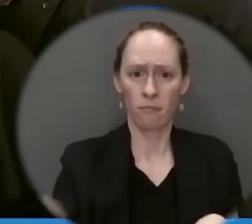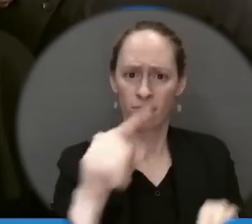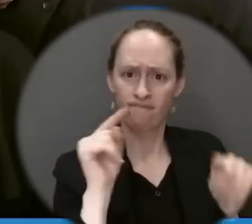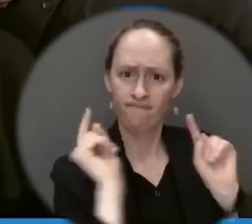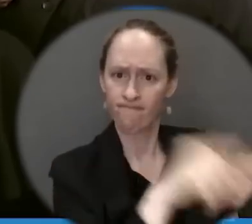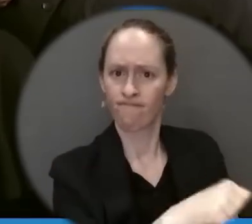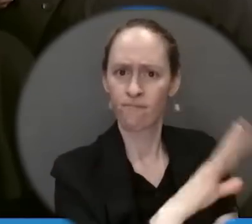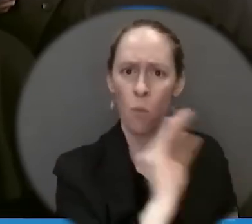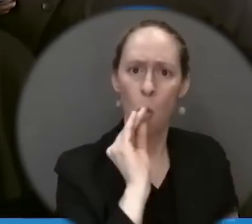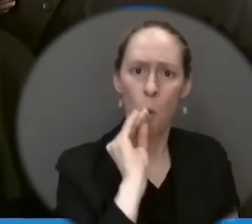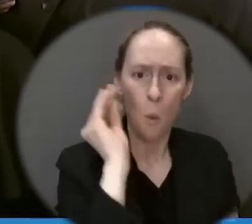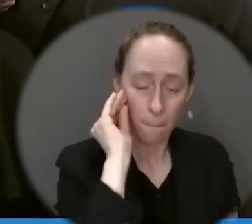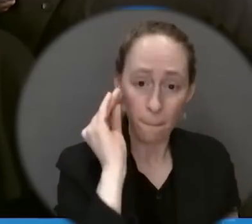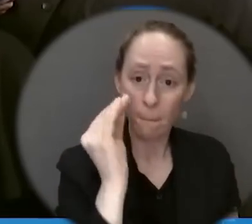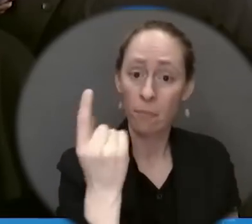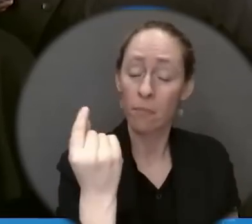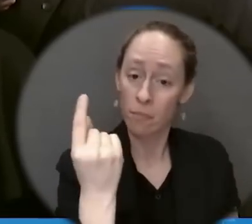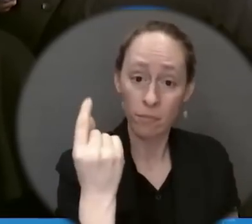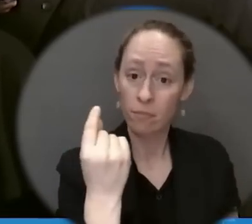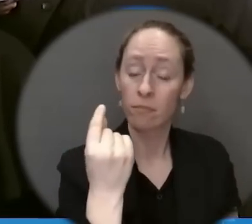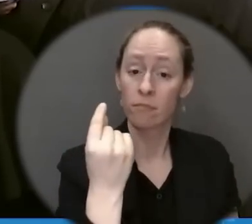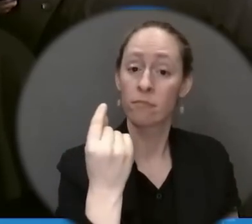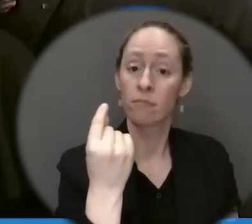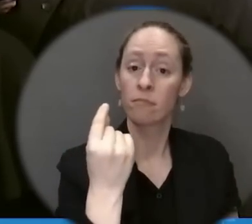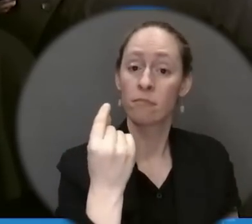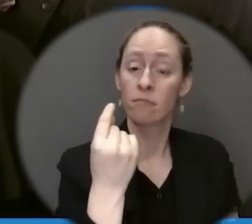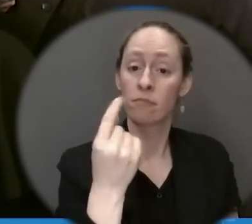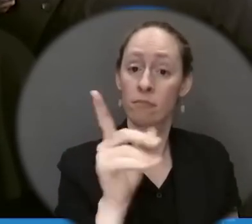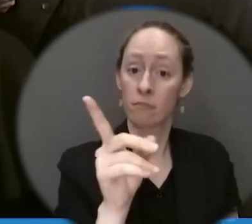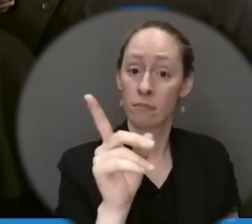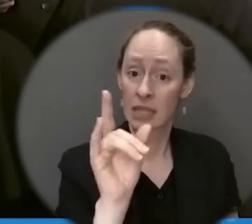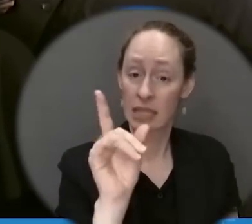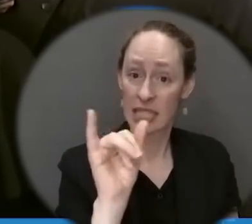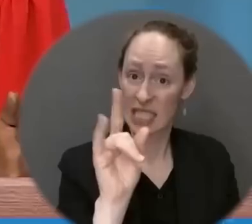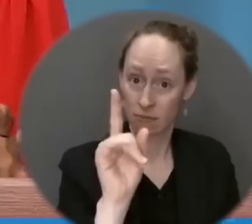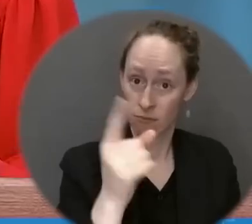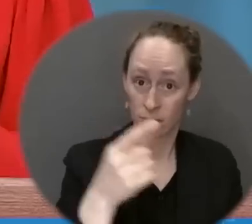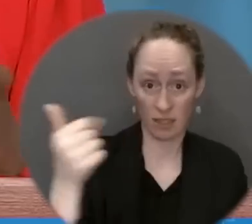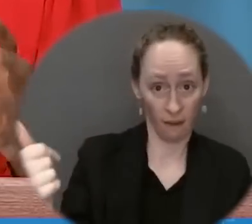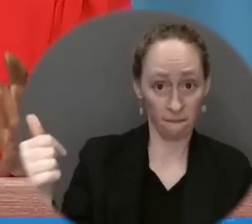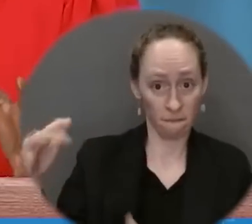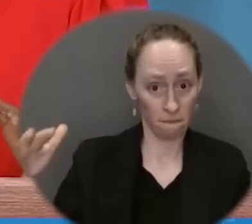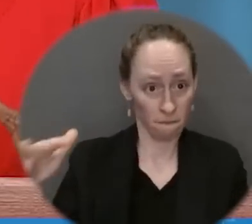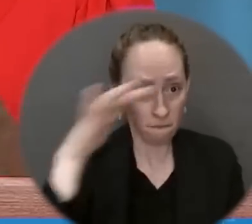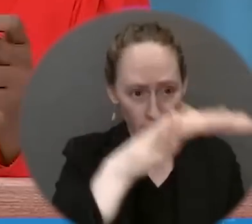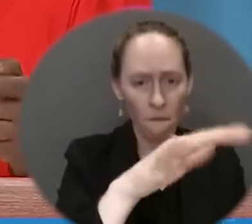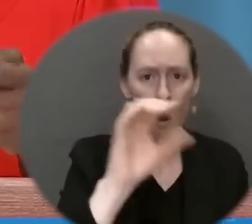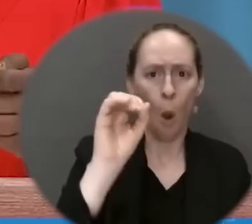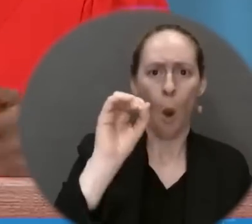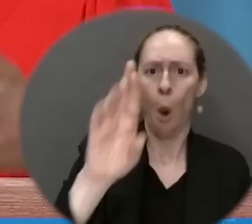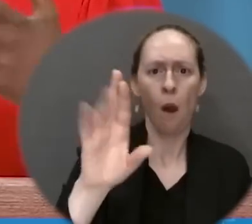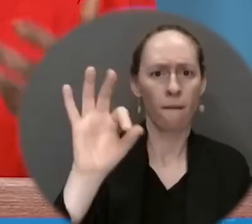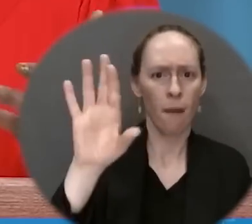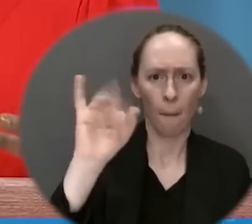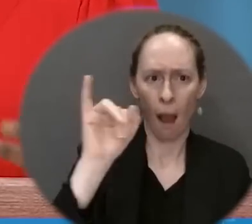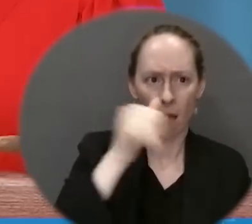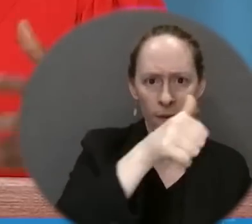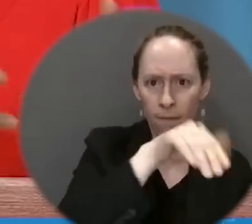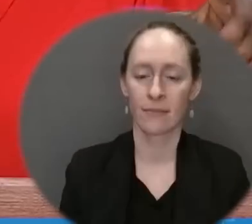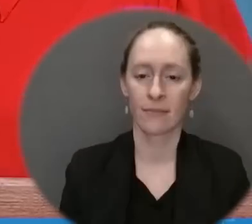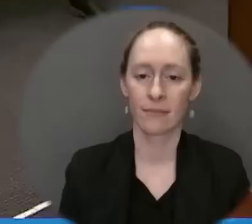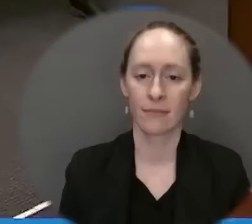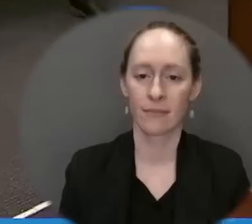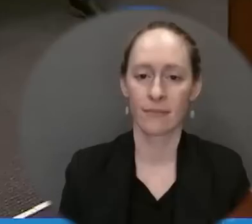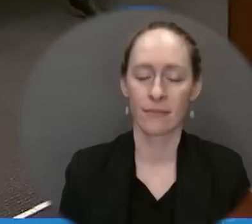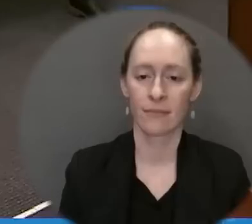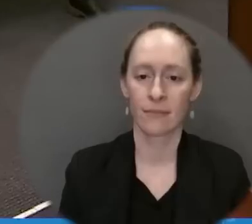did the FBI just retrieve documents or was there a search of the residence? Again, I'm just not going to go into the particulars or the specifics of